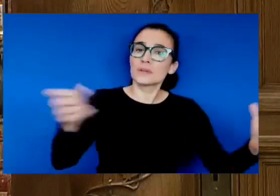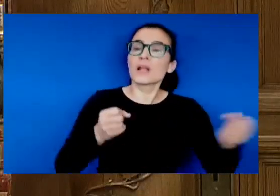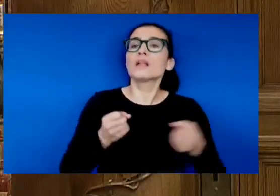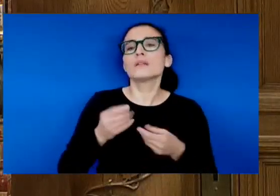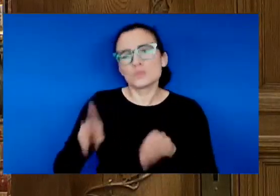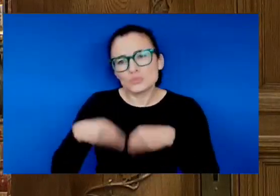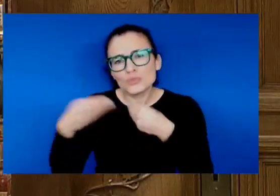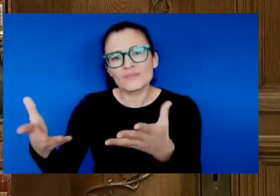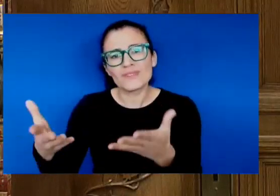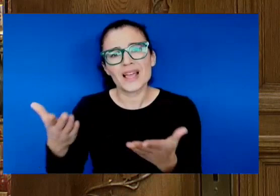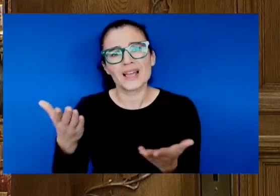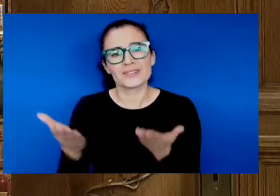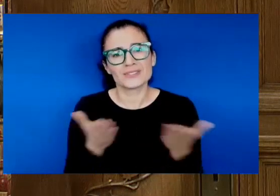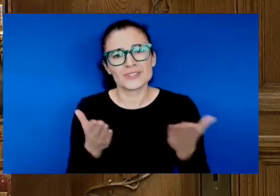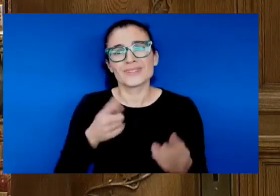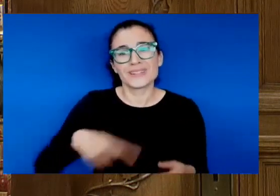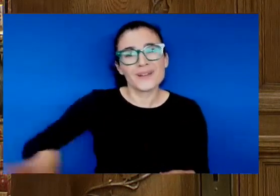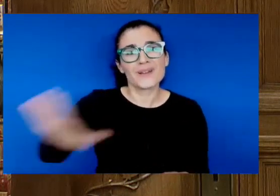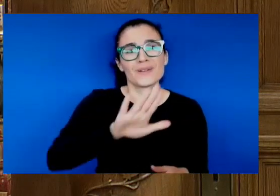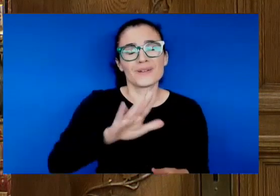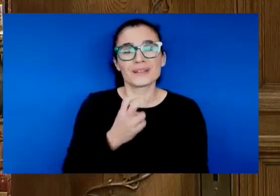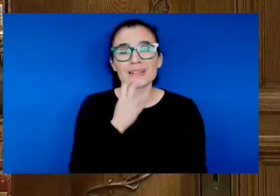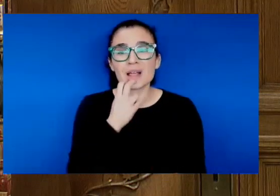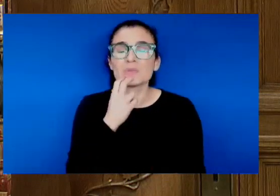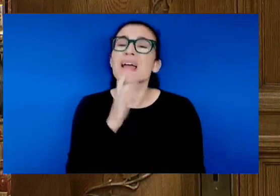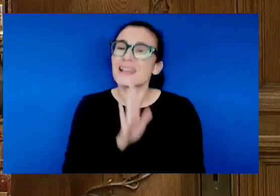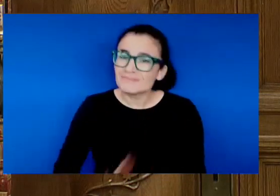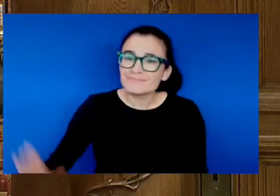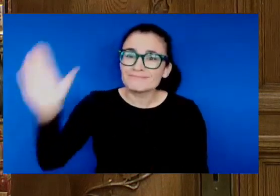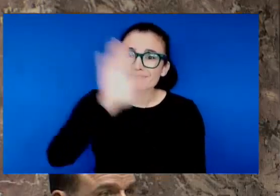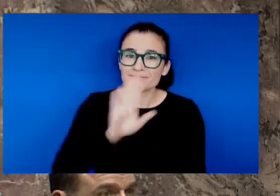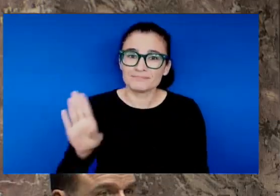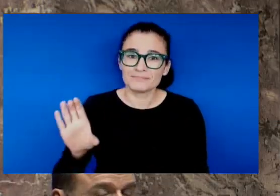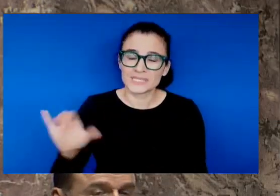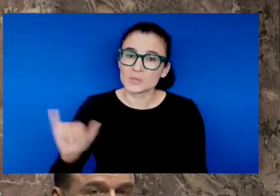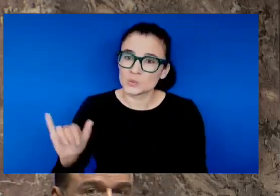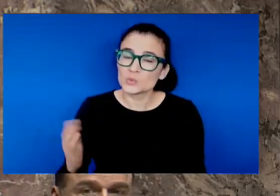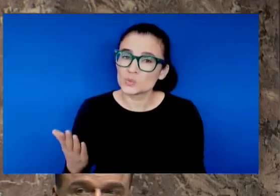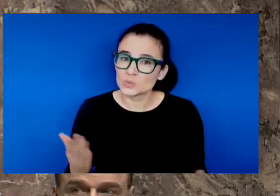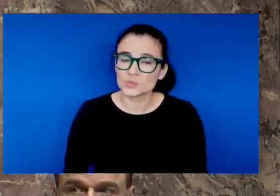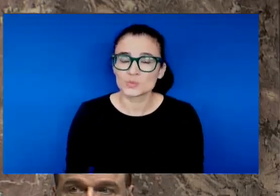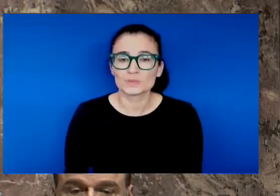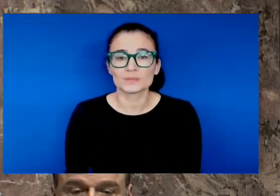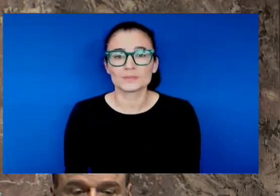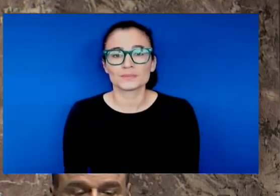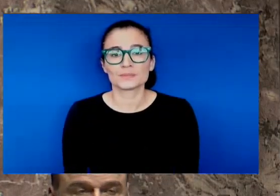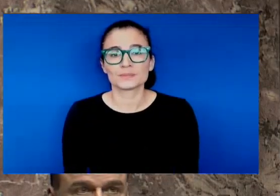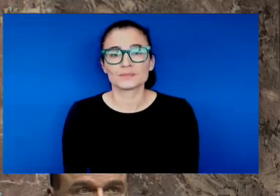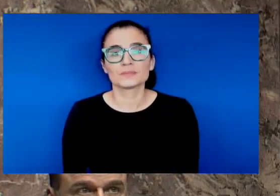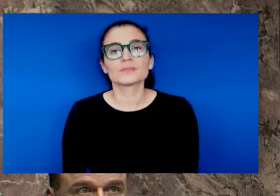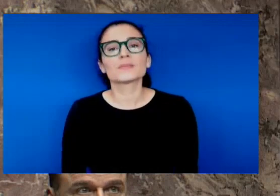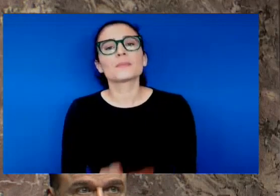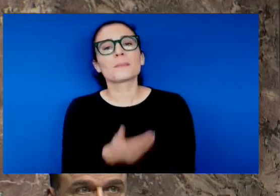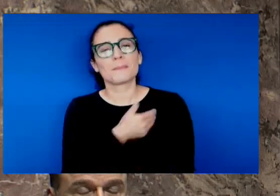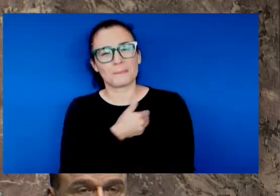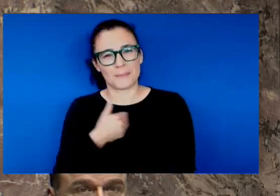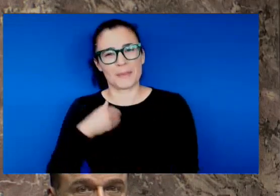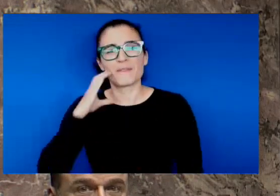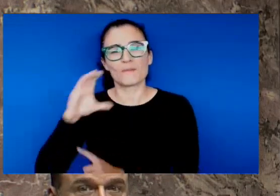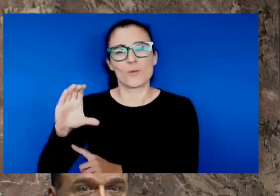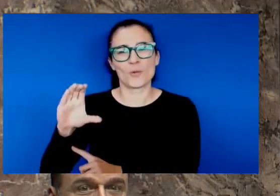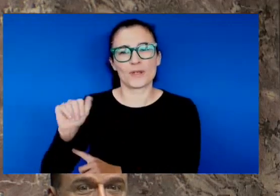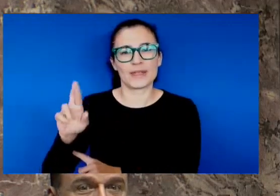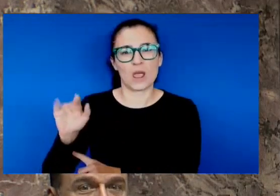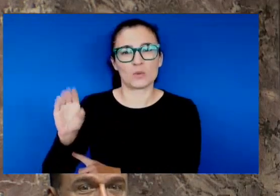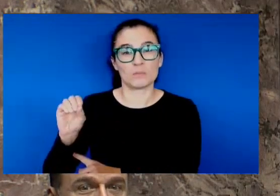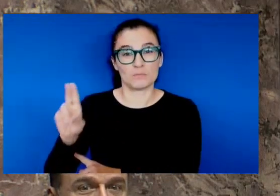Member for Caribou-Chilcotin. Well, thank you, Mr. Speaker. Caribou Memorial Hospital's often dire circumstances